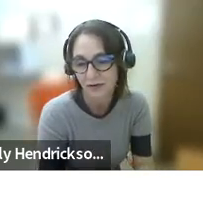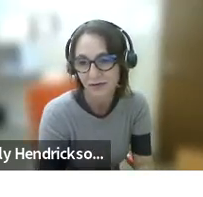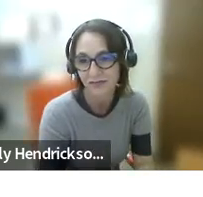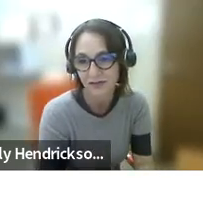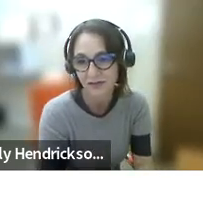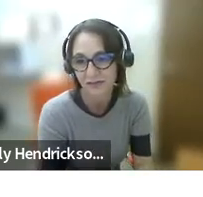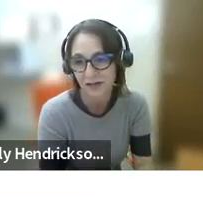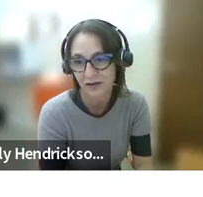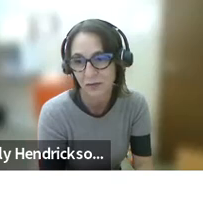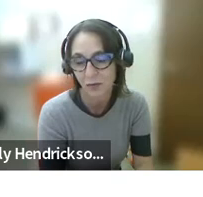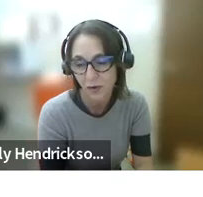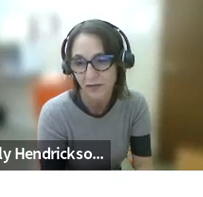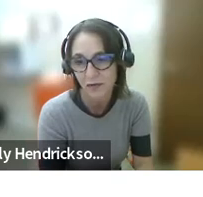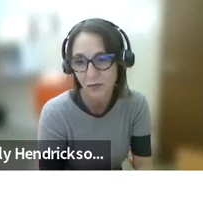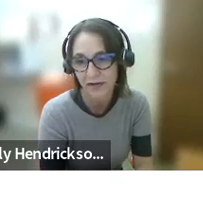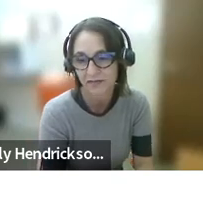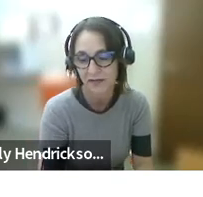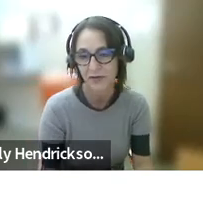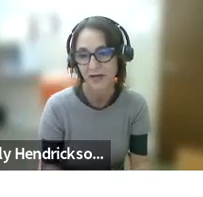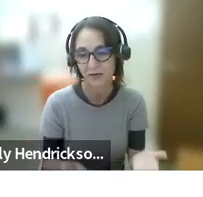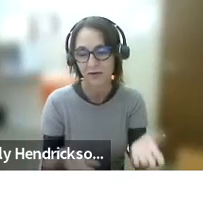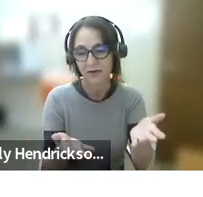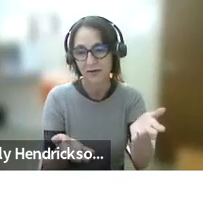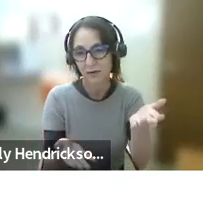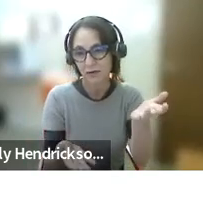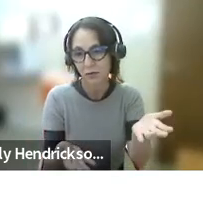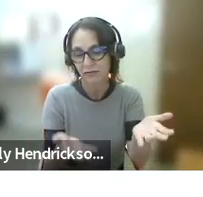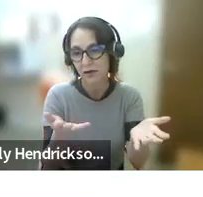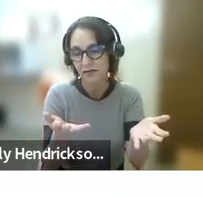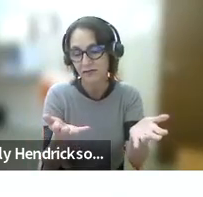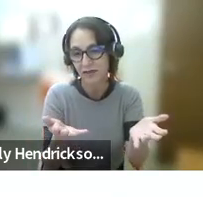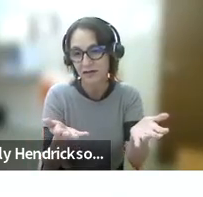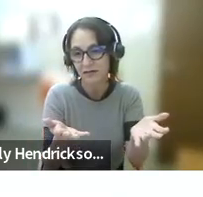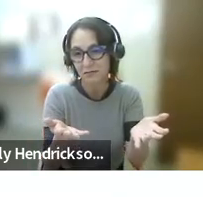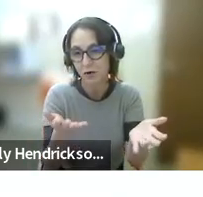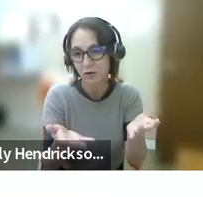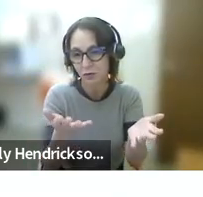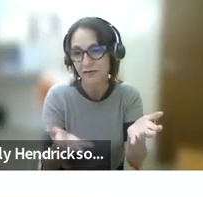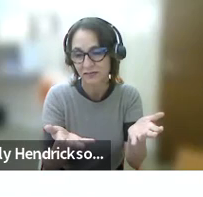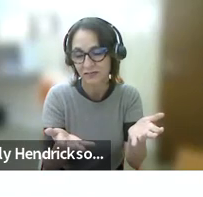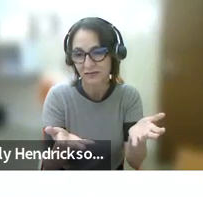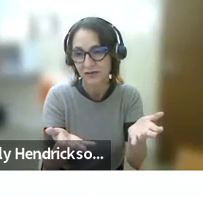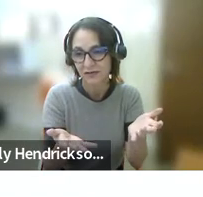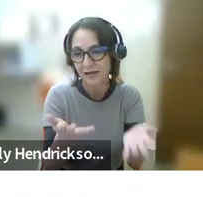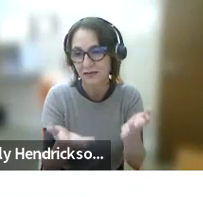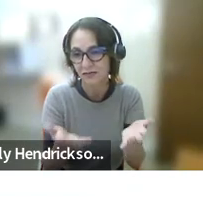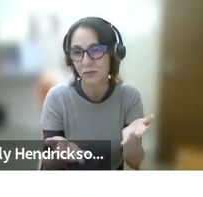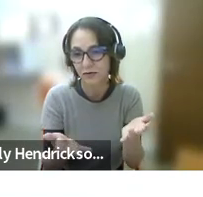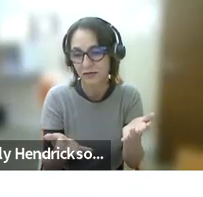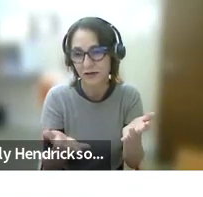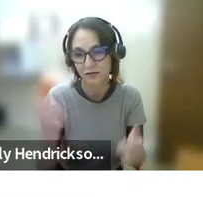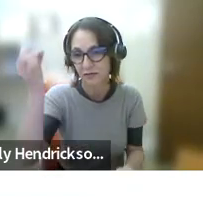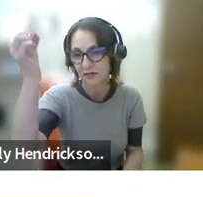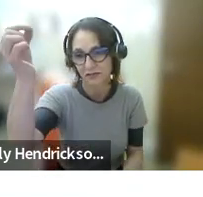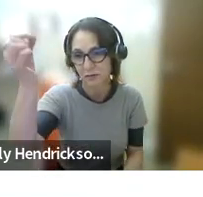this. There are jurisdictions that have come quite a long way in figuring out how co-response and mobile crisis can and should